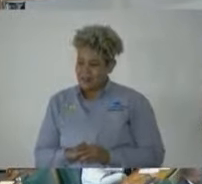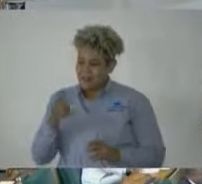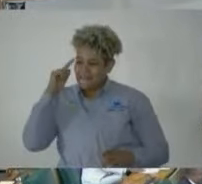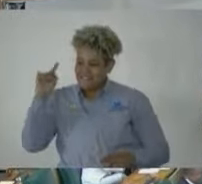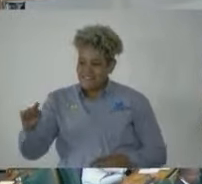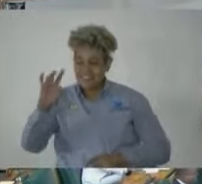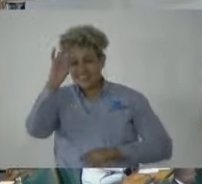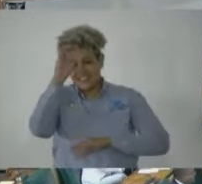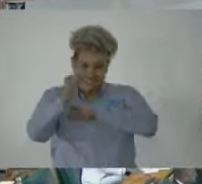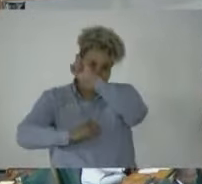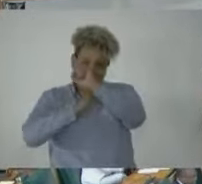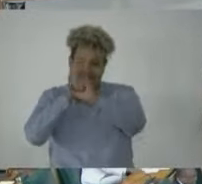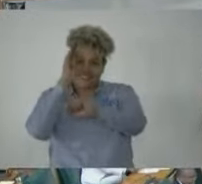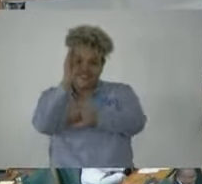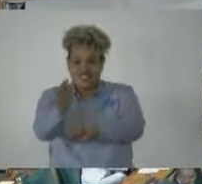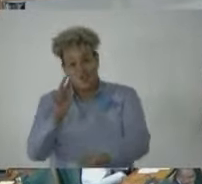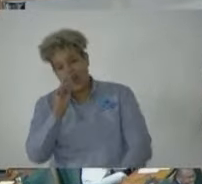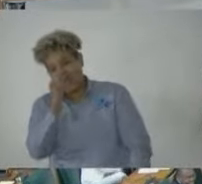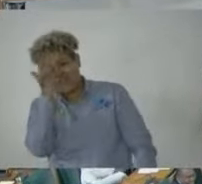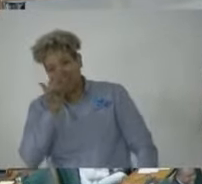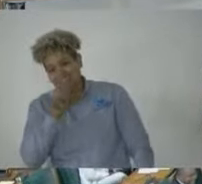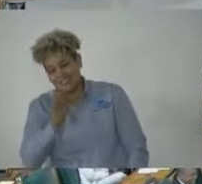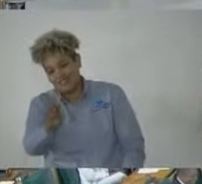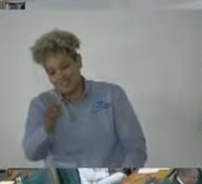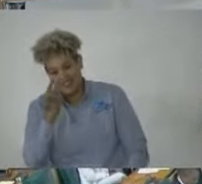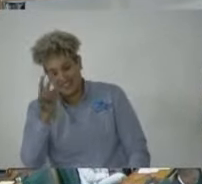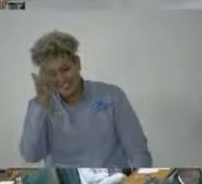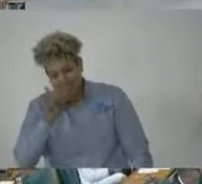7 consecutive years.